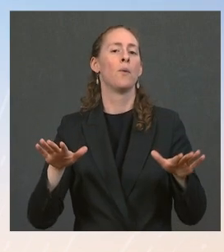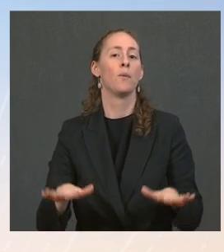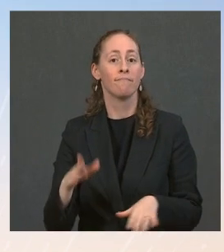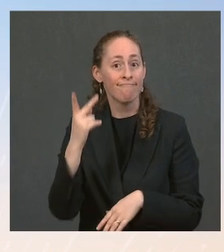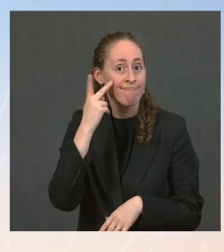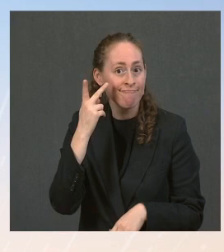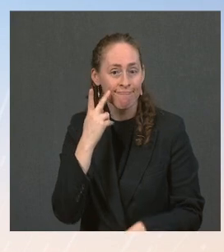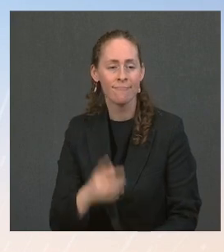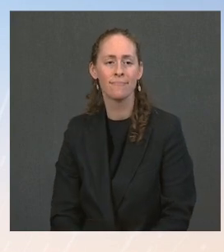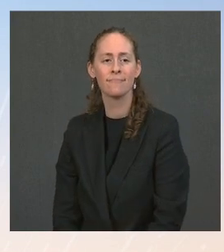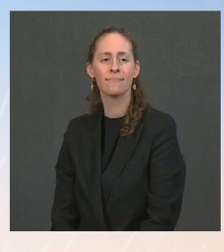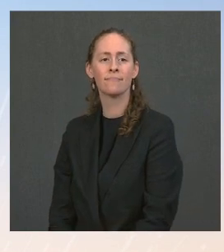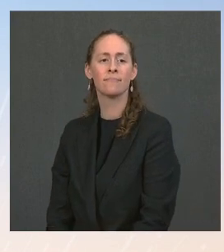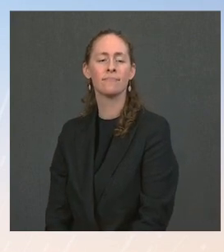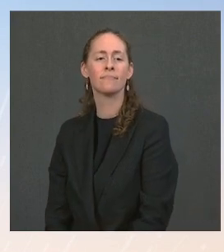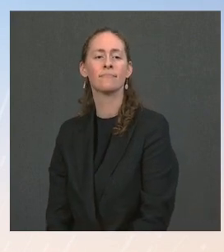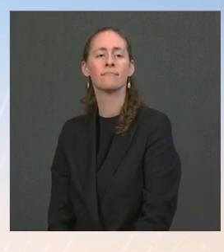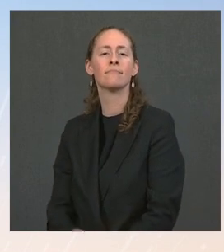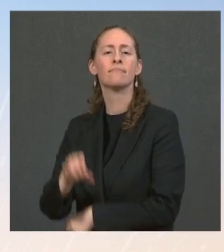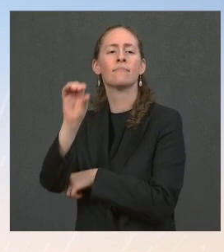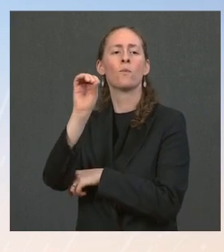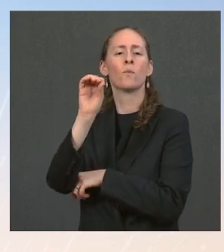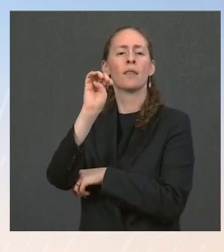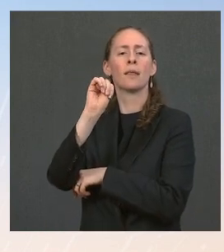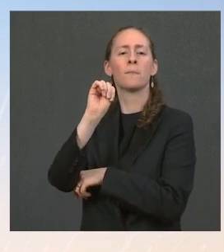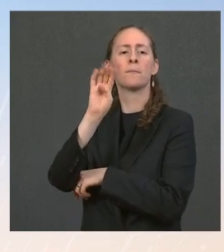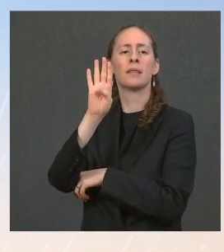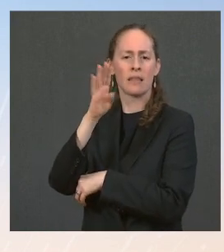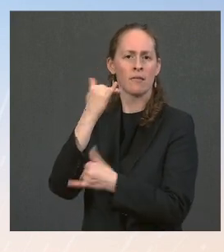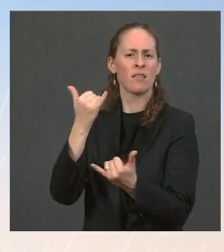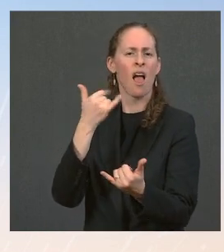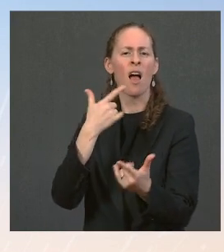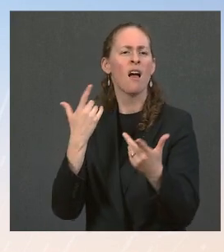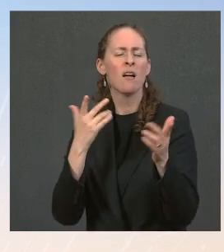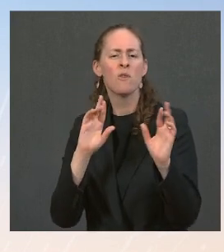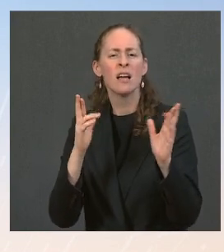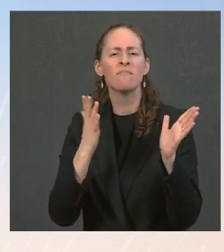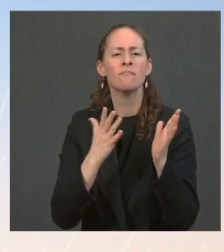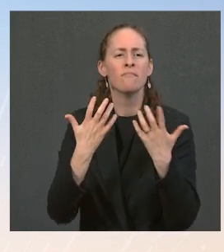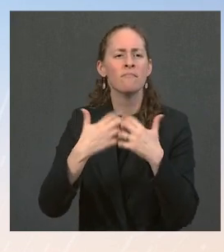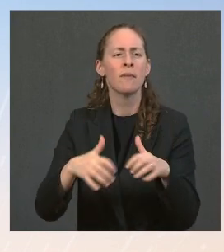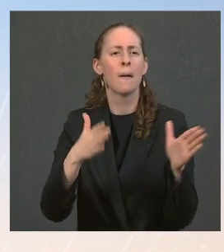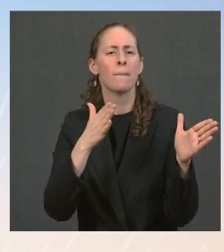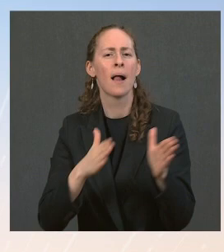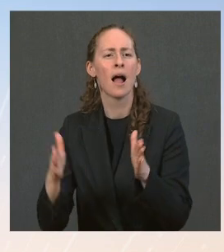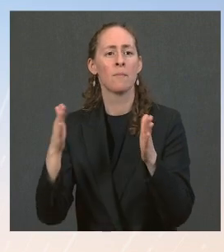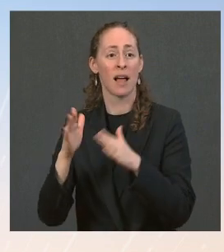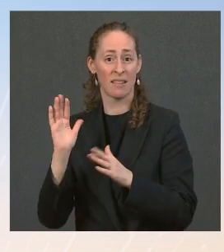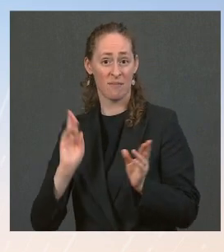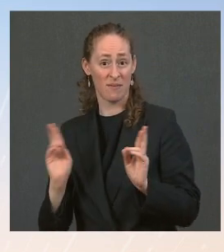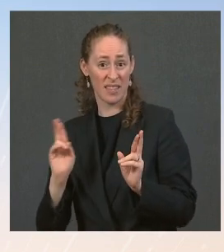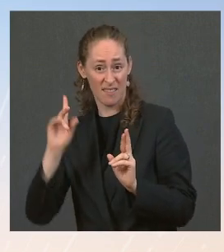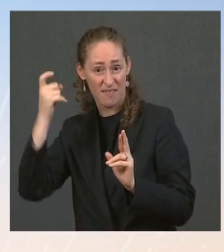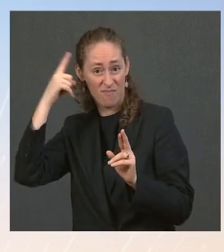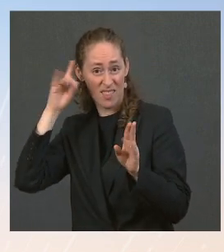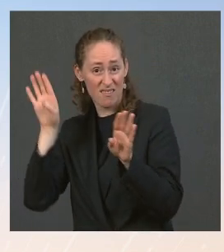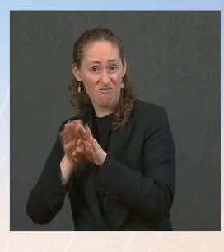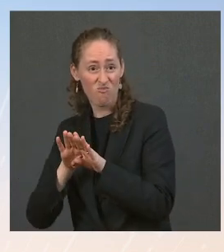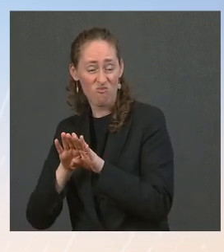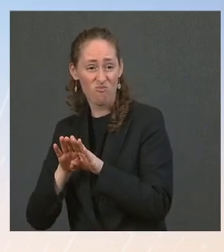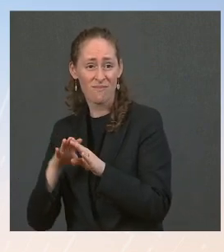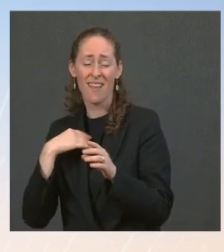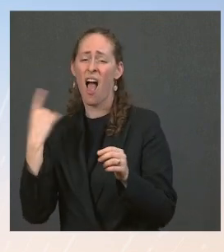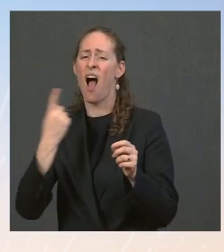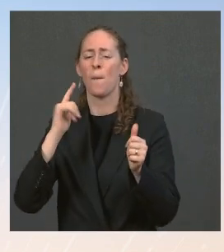started working on contingency plans for that possibility of a shutdown? They're always working on contingency plans,